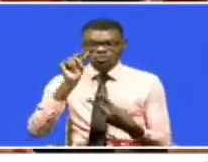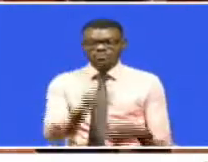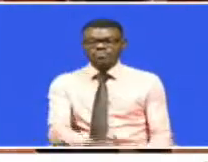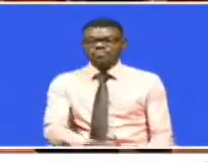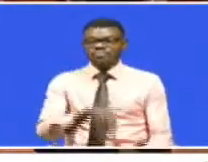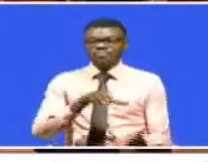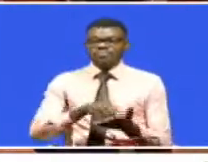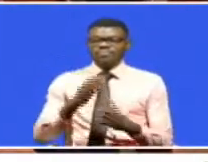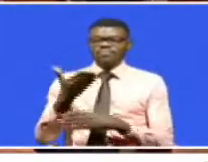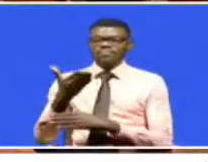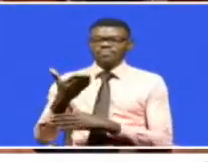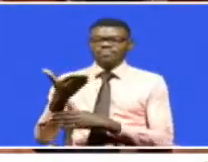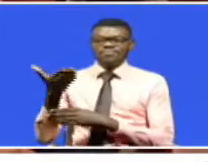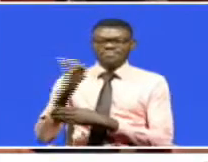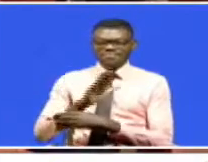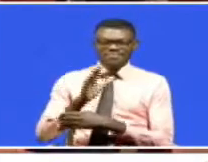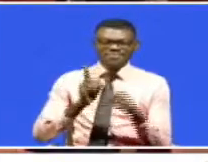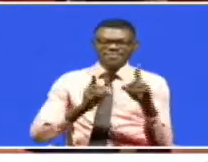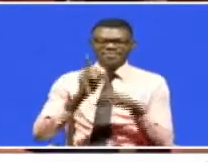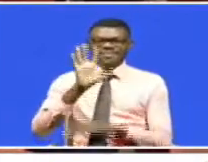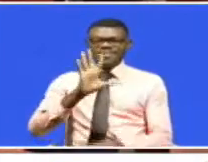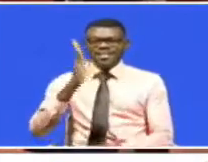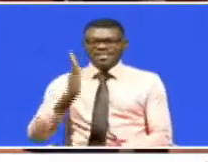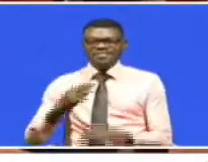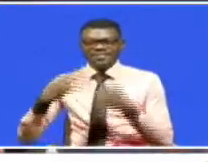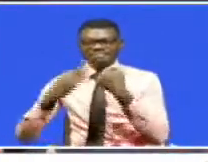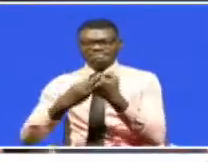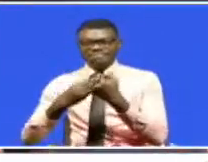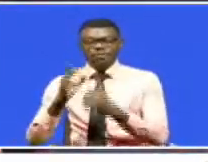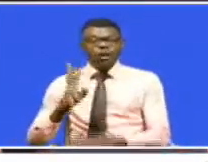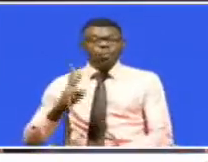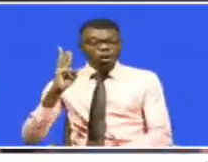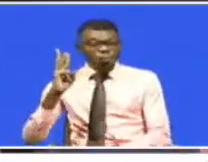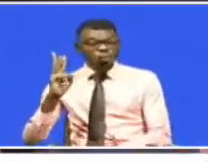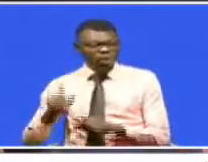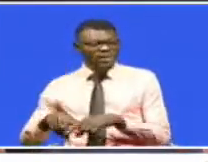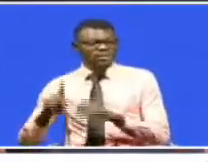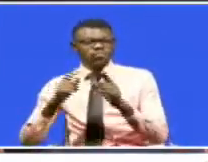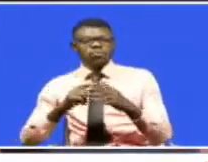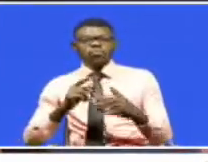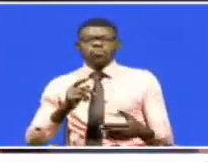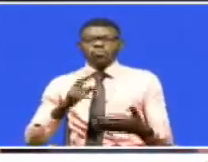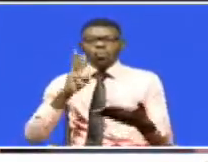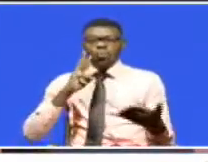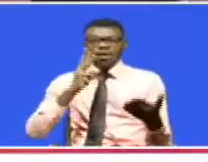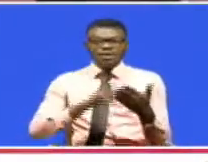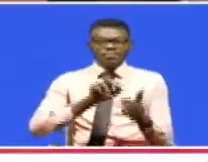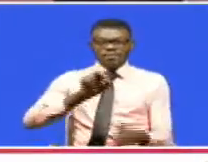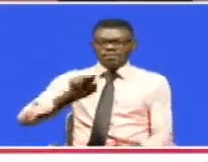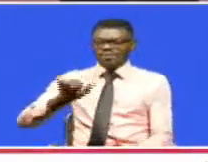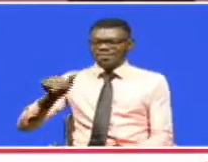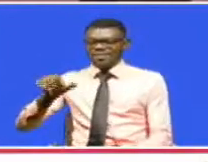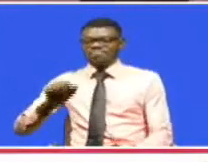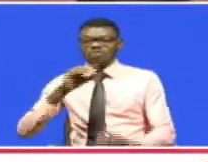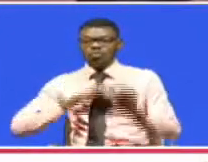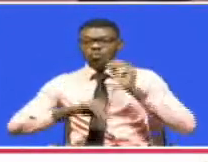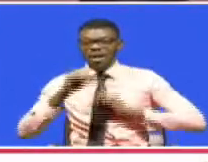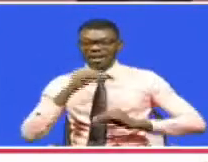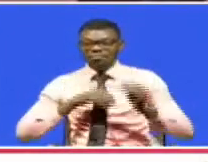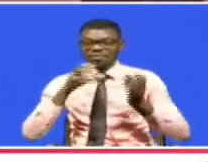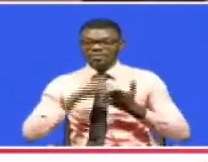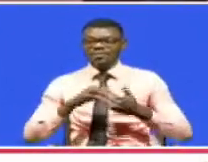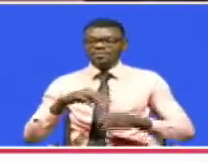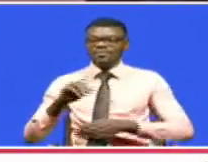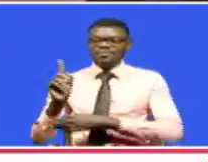will resume on the 5th of August. Waigoro is one of the star witnesses in the NYS corruption scandal. The first cabinet secretary